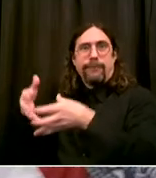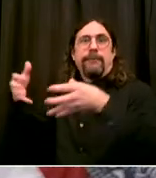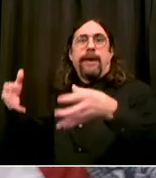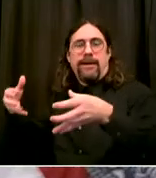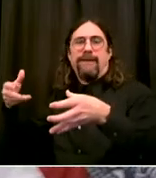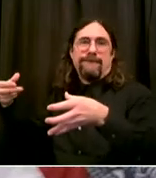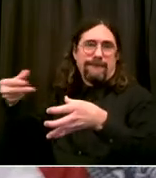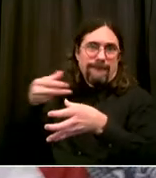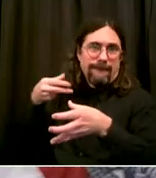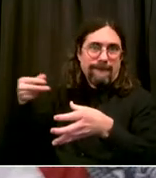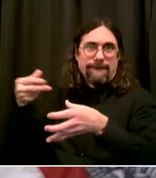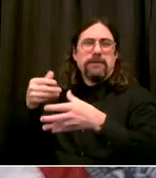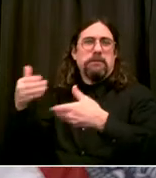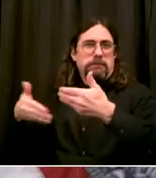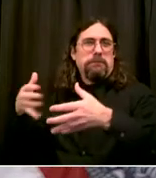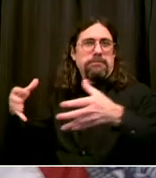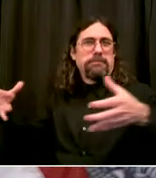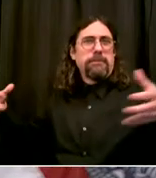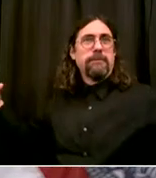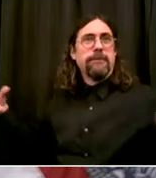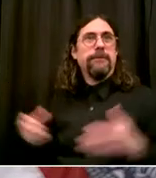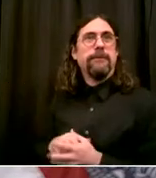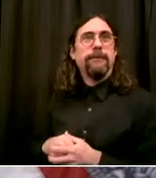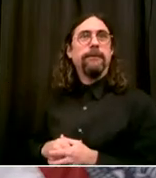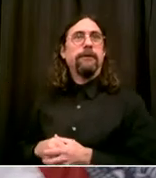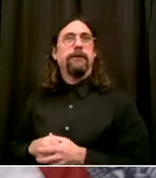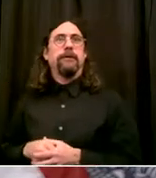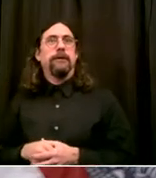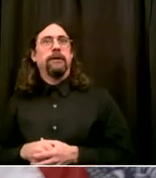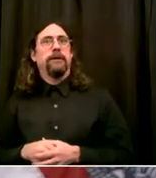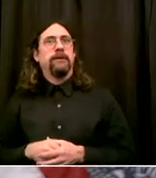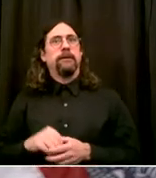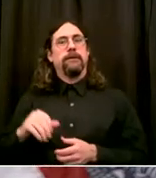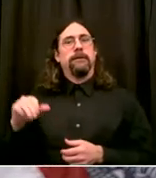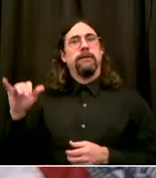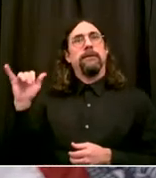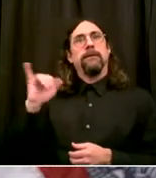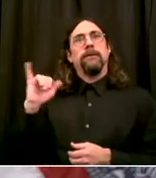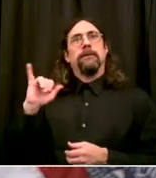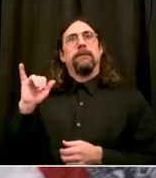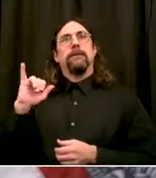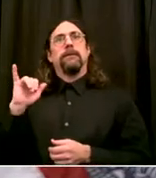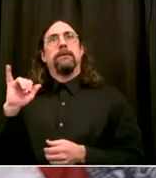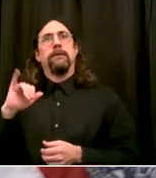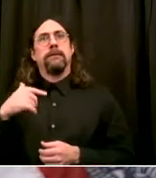Melanie Hartzog, who's done just outstanding work organizing